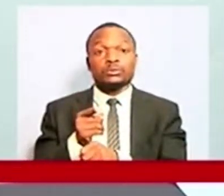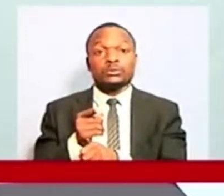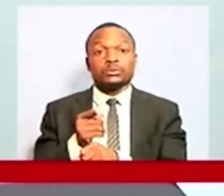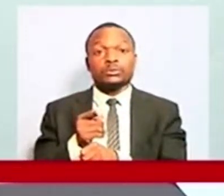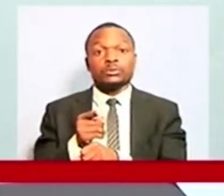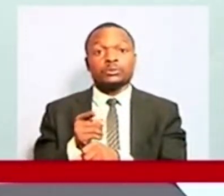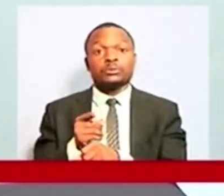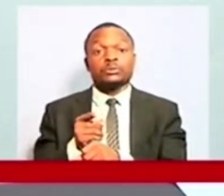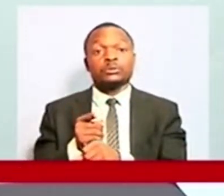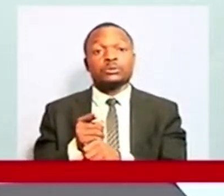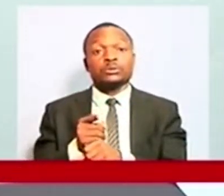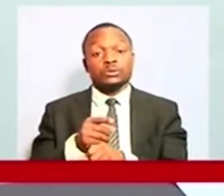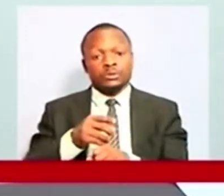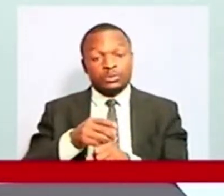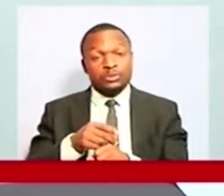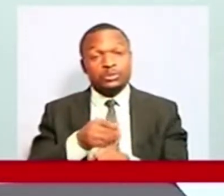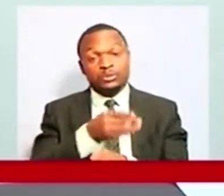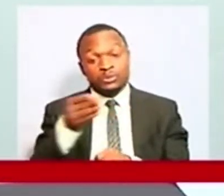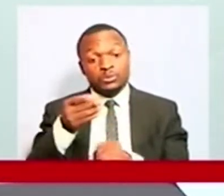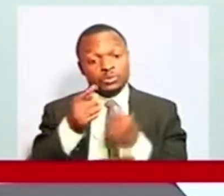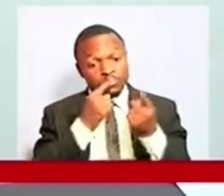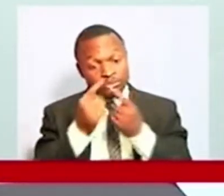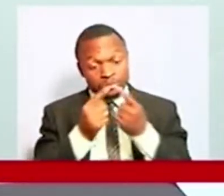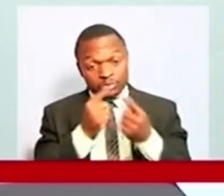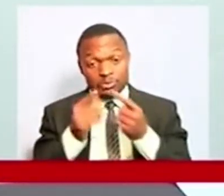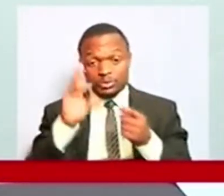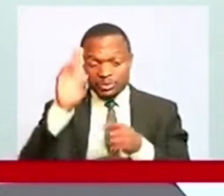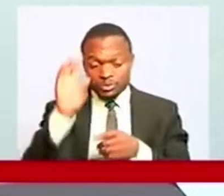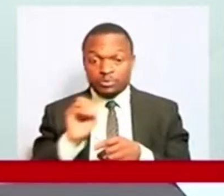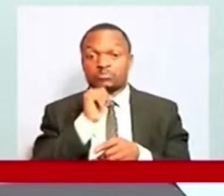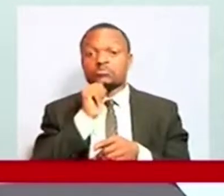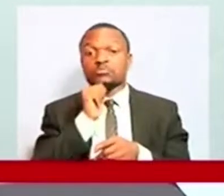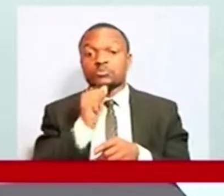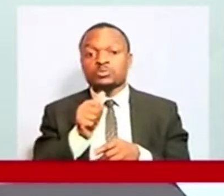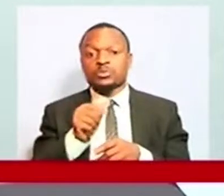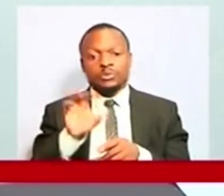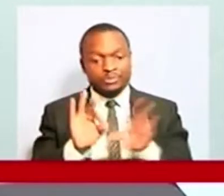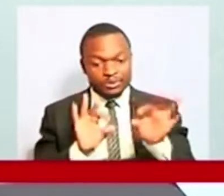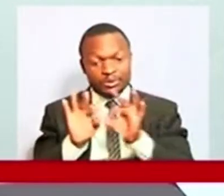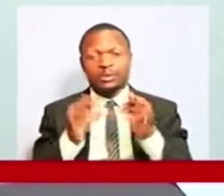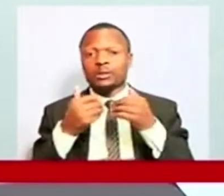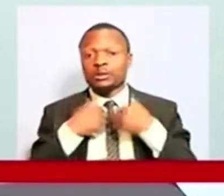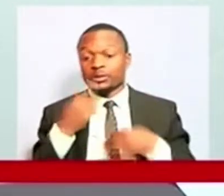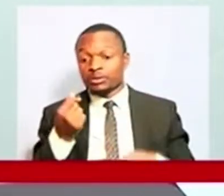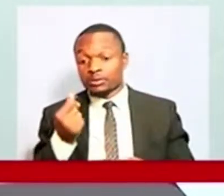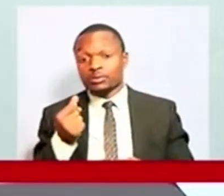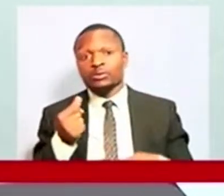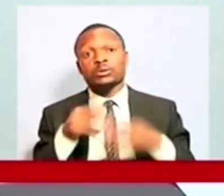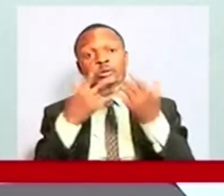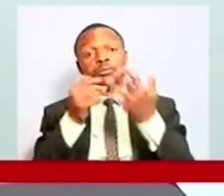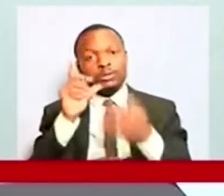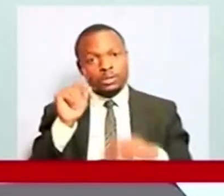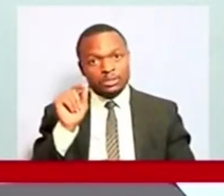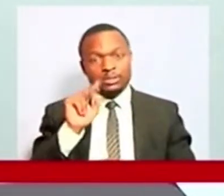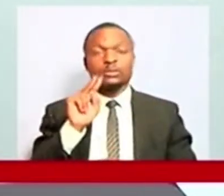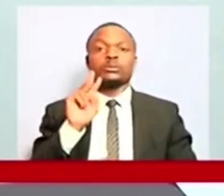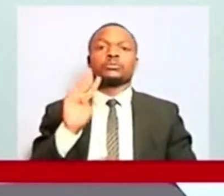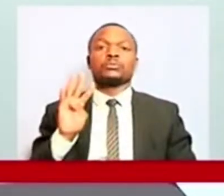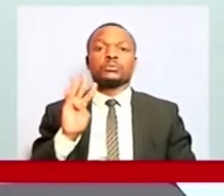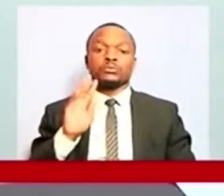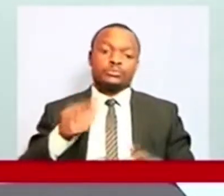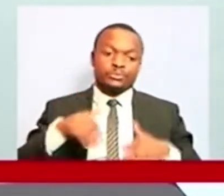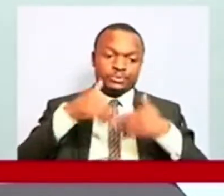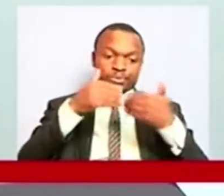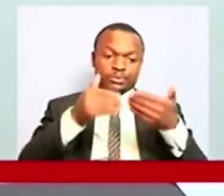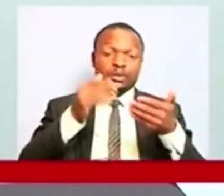70 who were left out? Do we still have this money and you are waiting for 2024's releases of